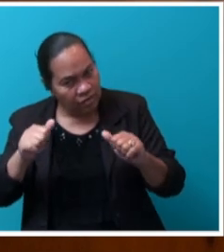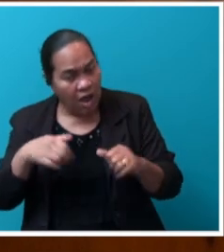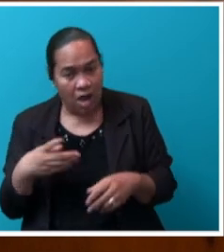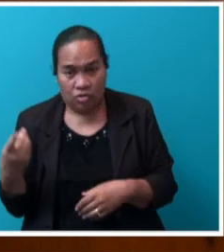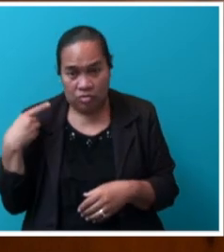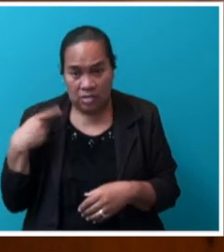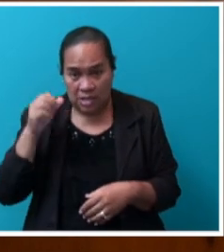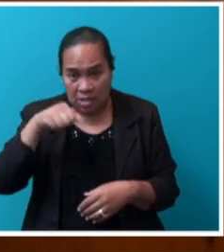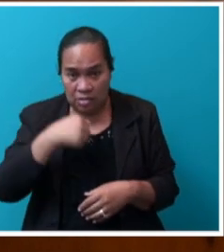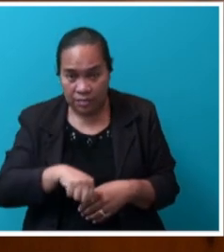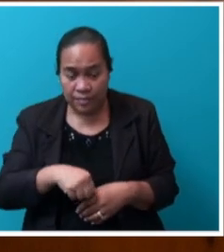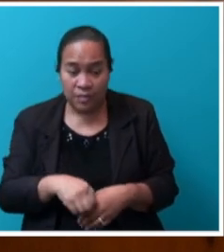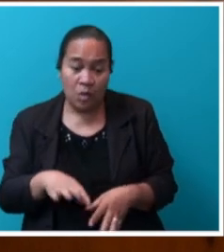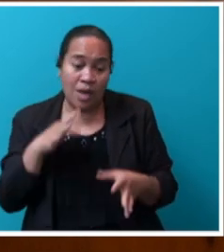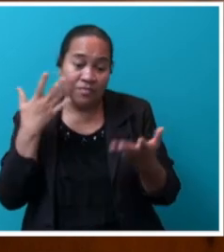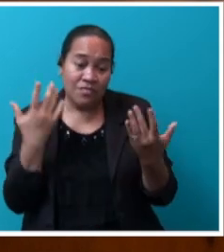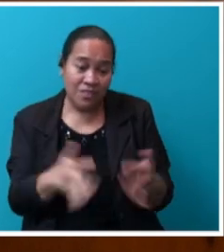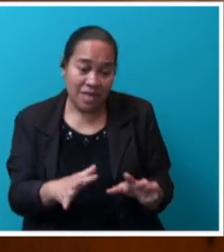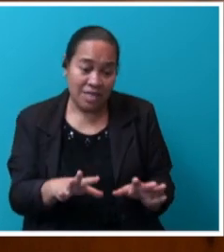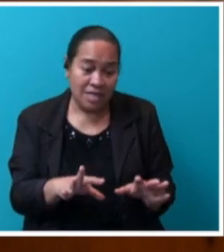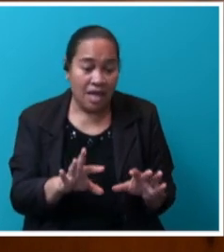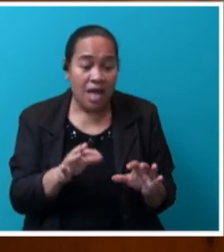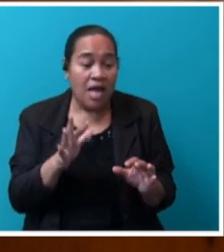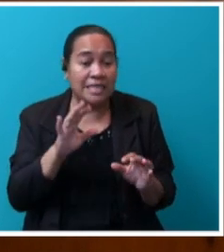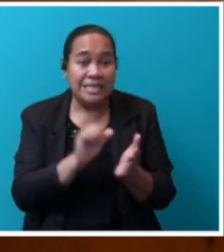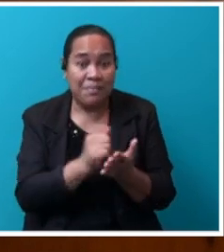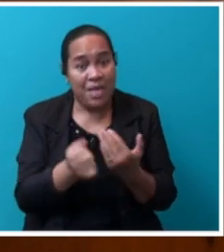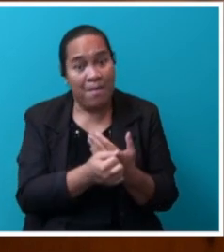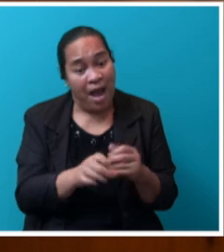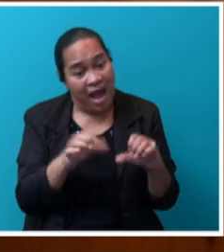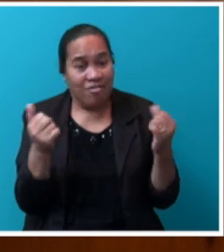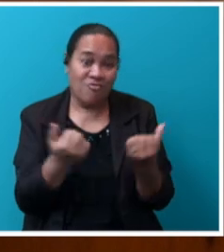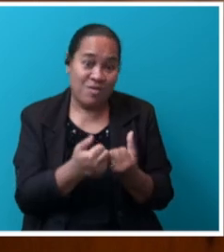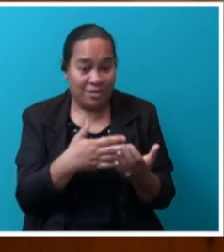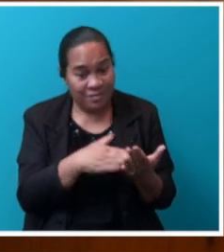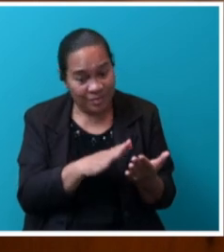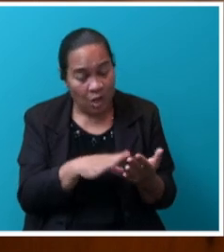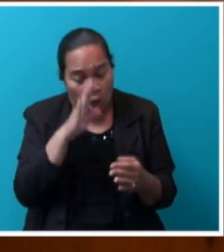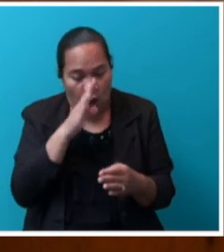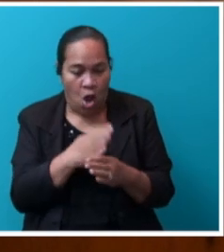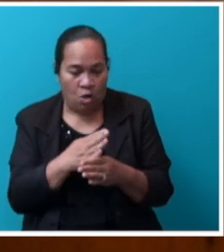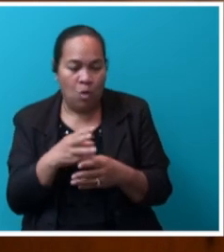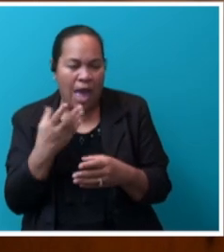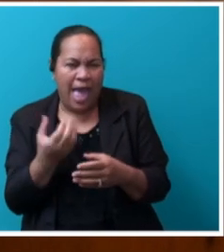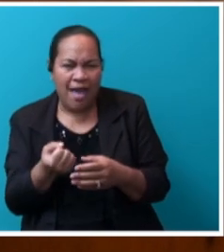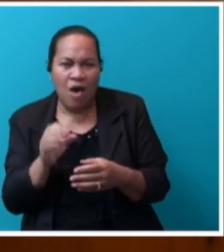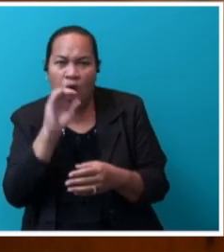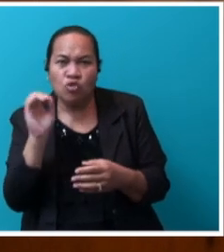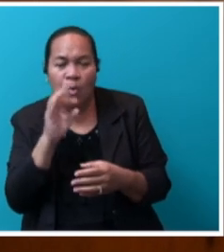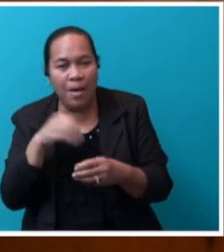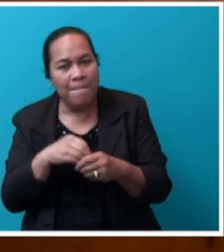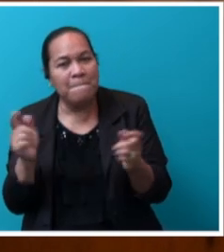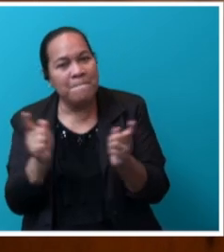After the agreement entered into force in September, we hosted an in-country meeting in October with all